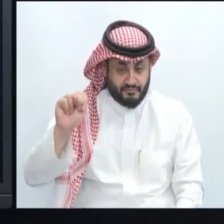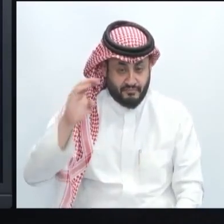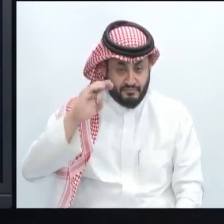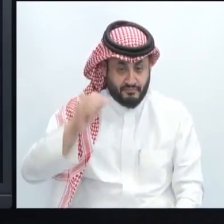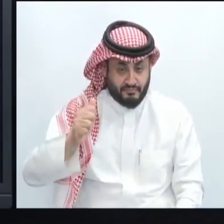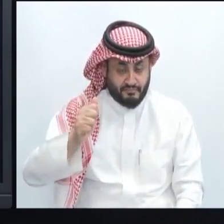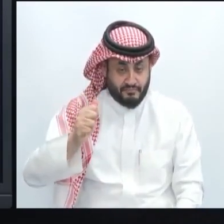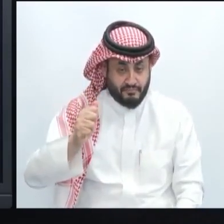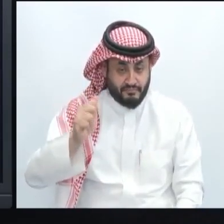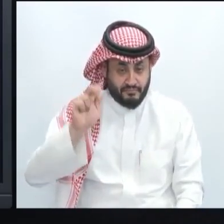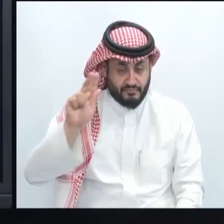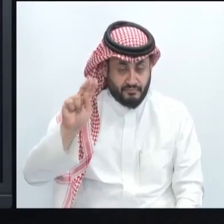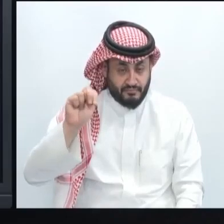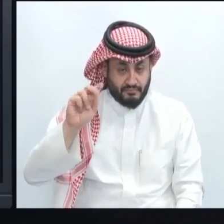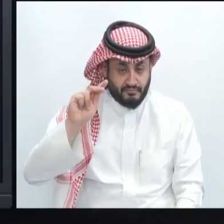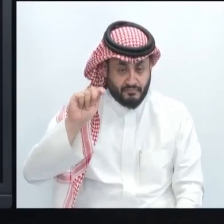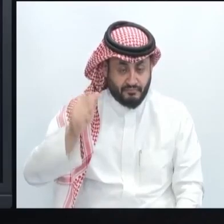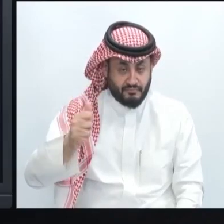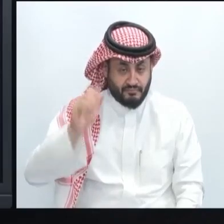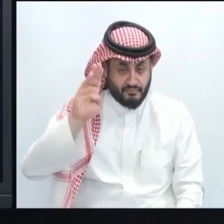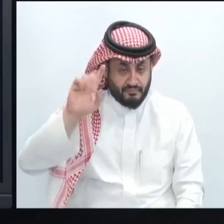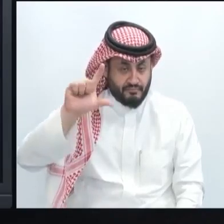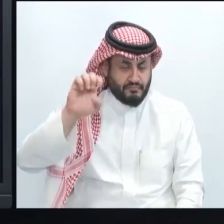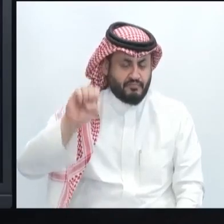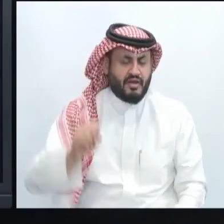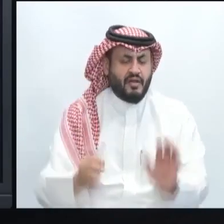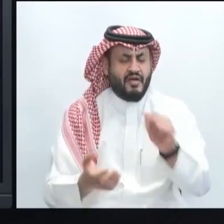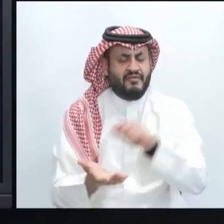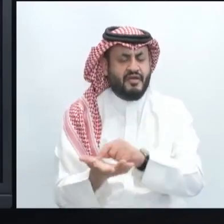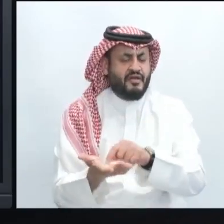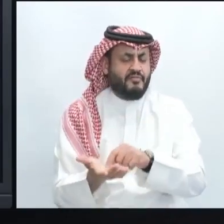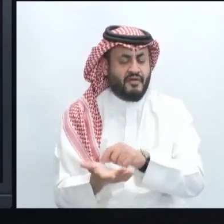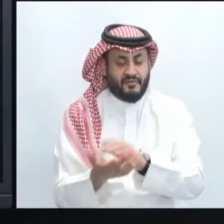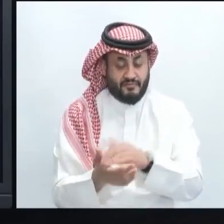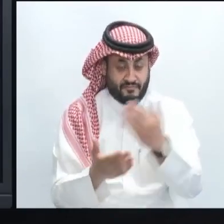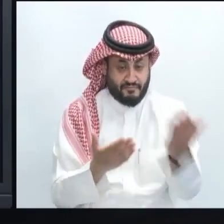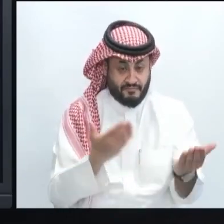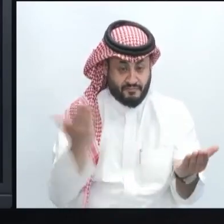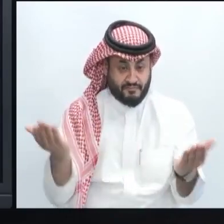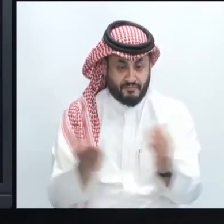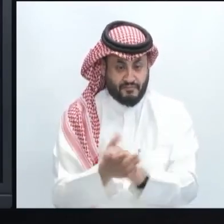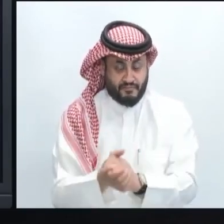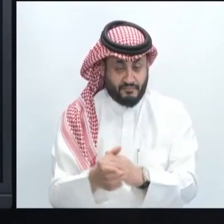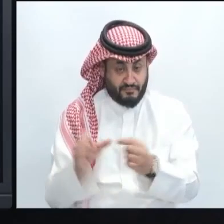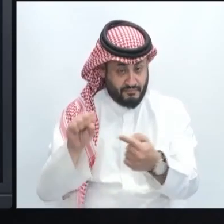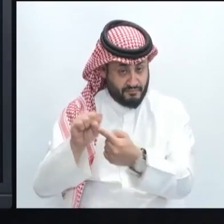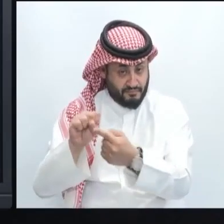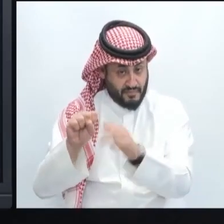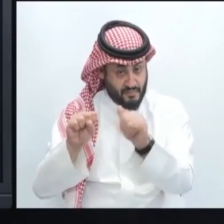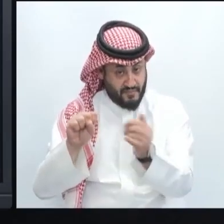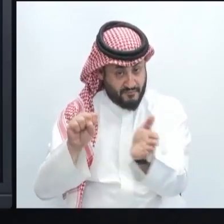what should we do? We use soup and rice without